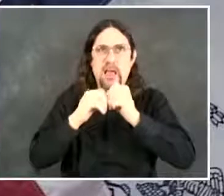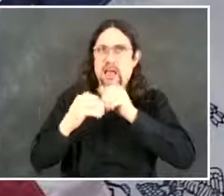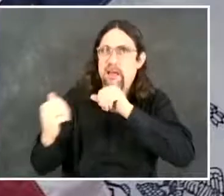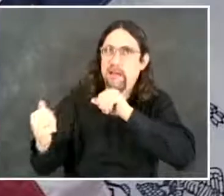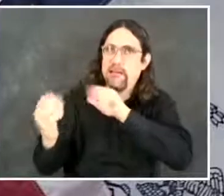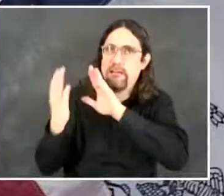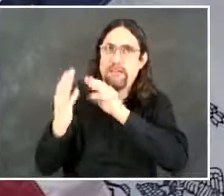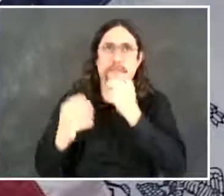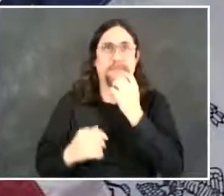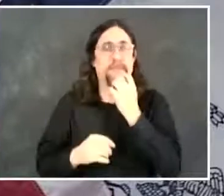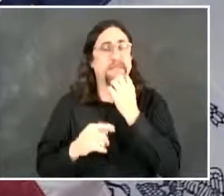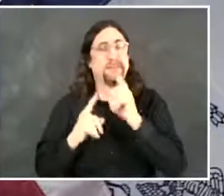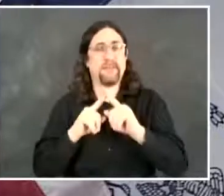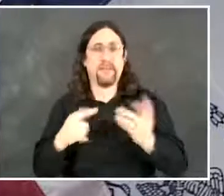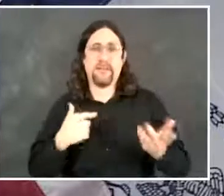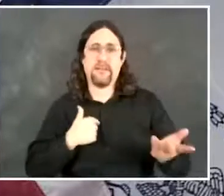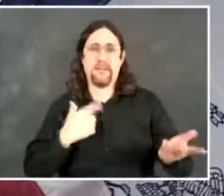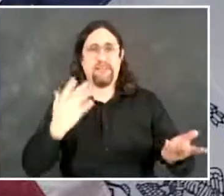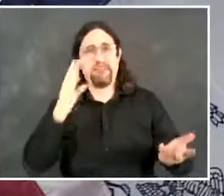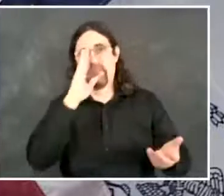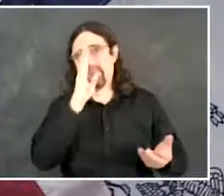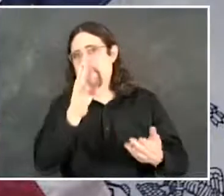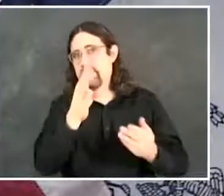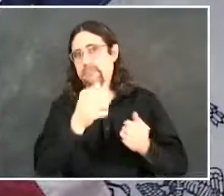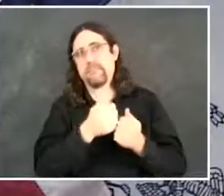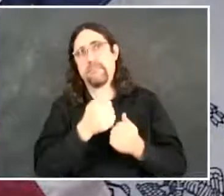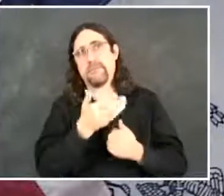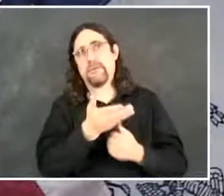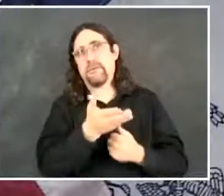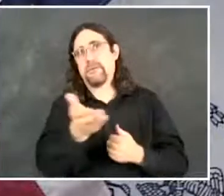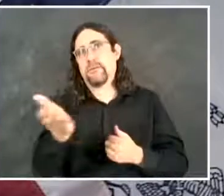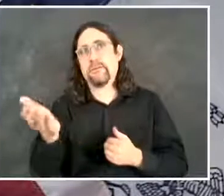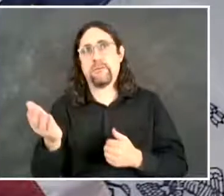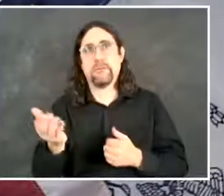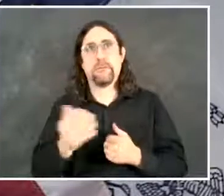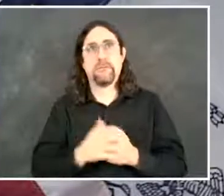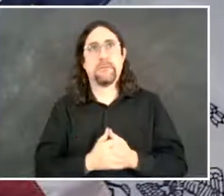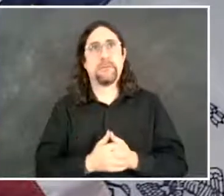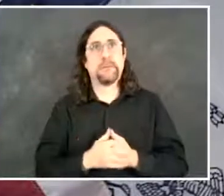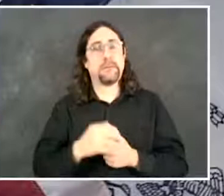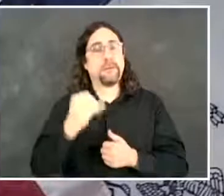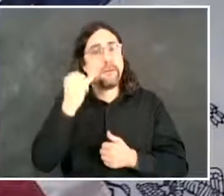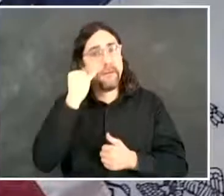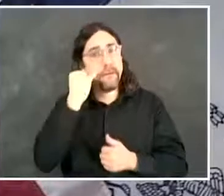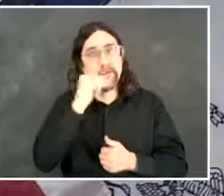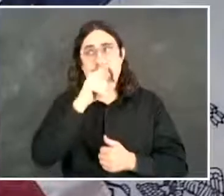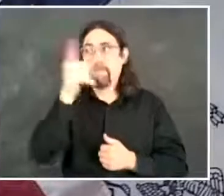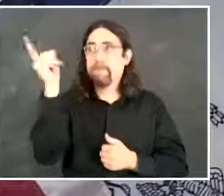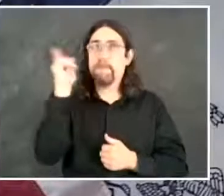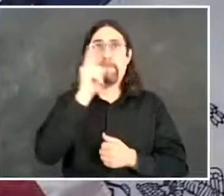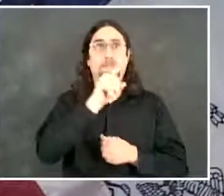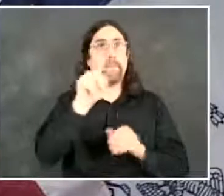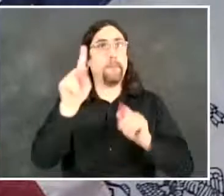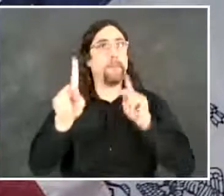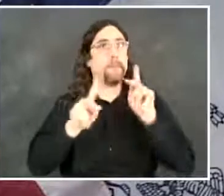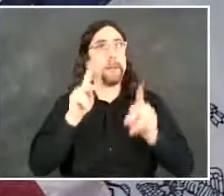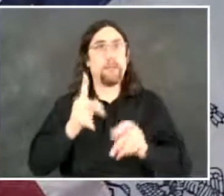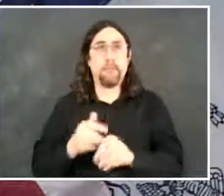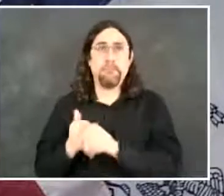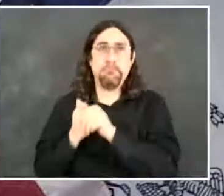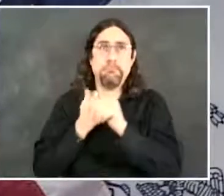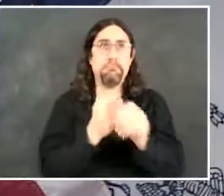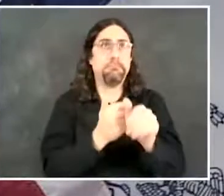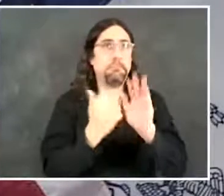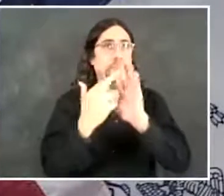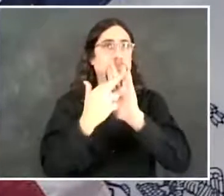If people are following social distancing and shelter in place, which means you only go out for a very limited period of time